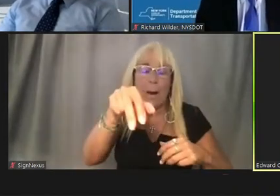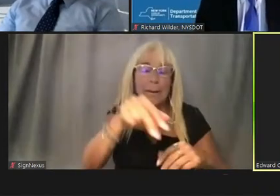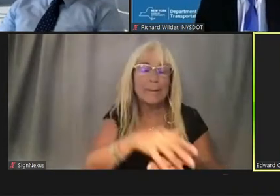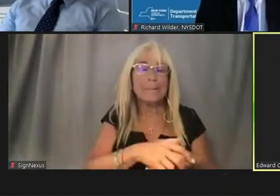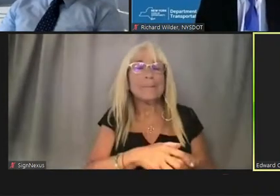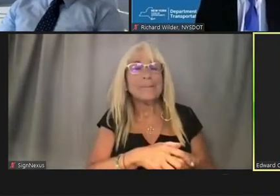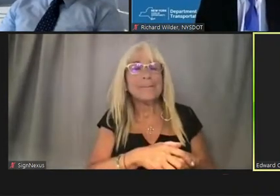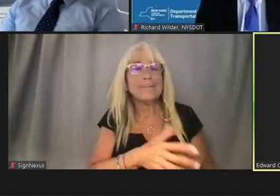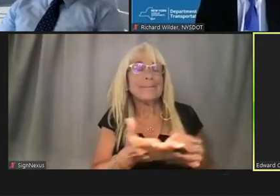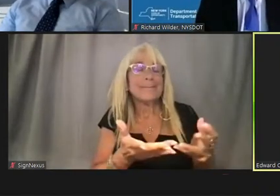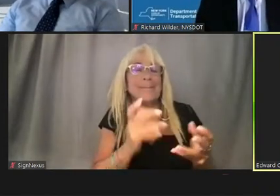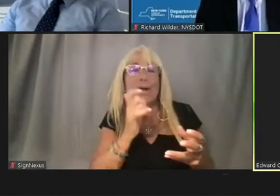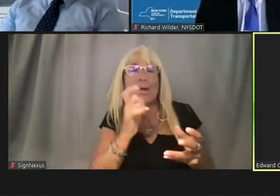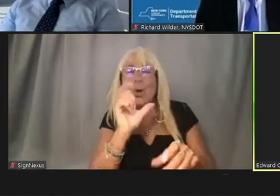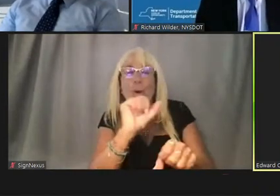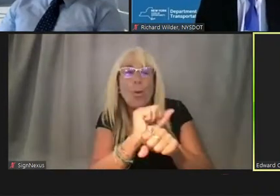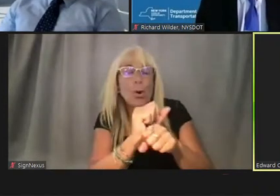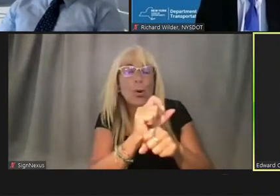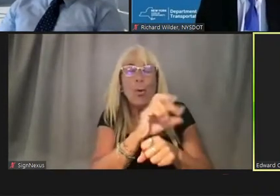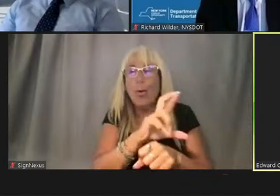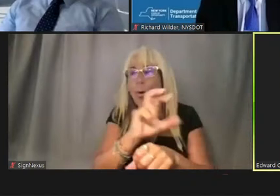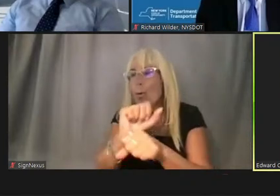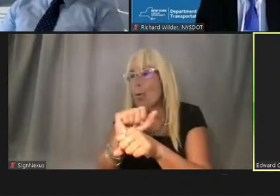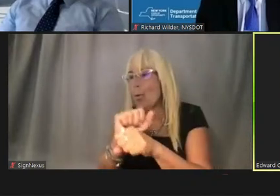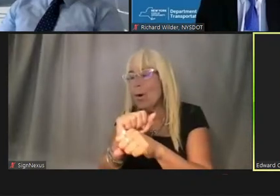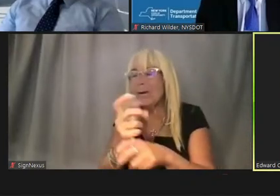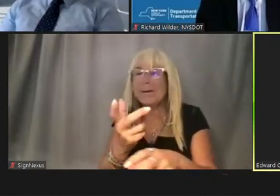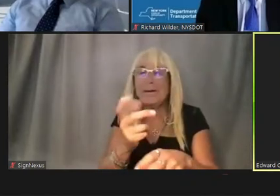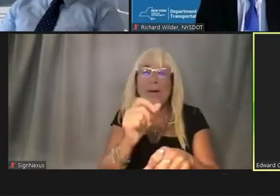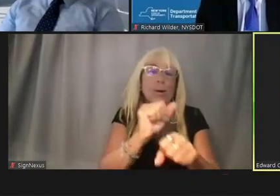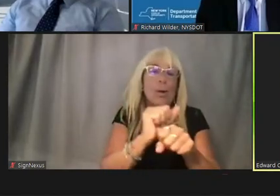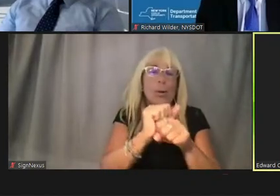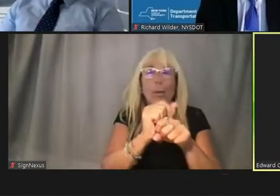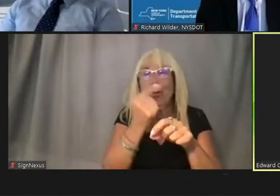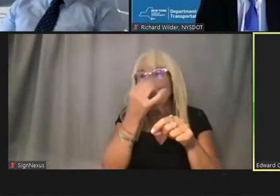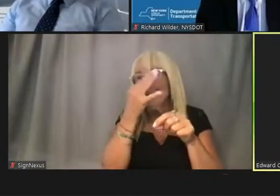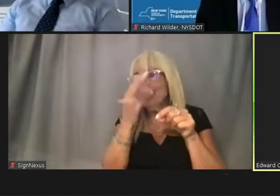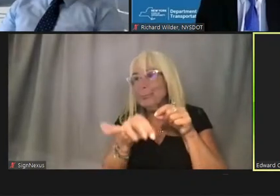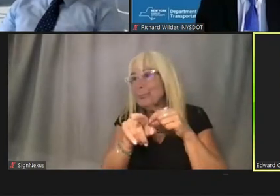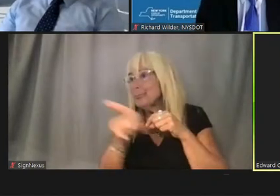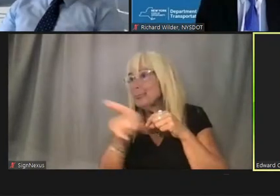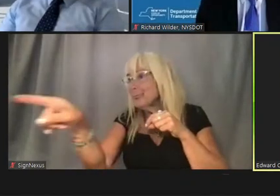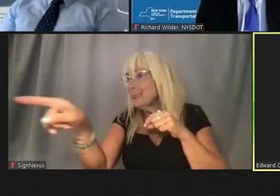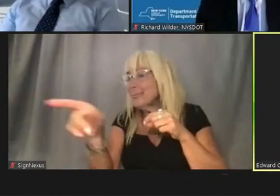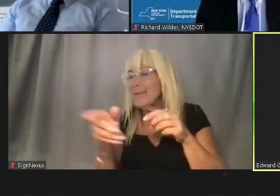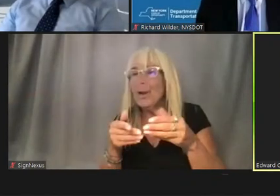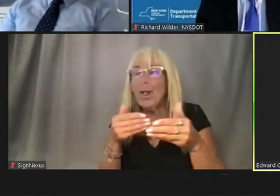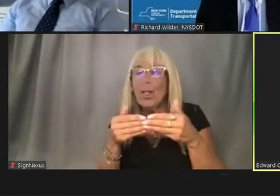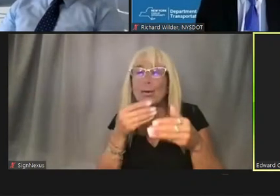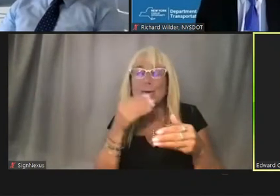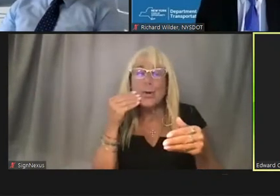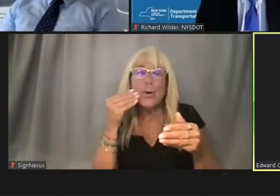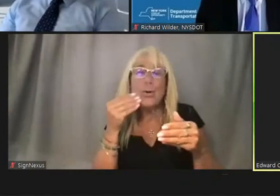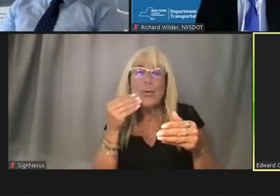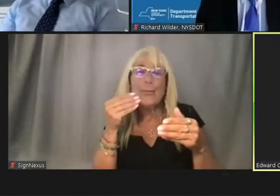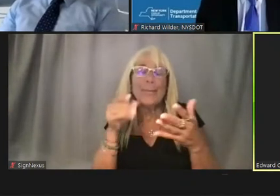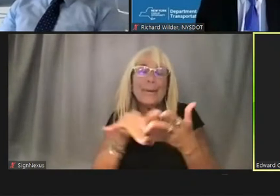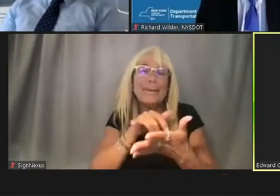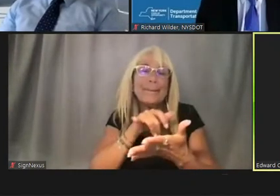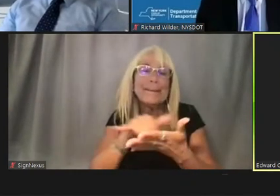they don't work or they do work and they work down the block from where they live in the city I can't afford